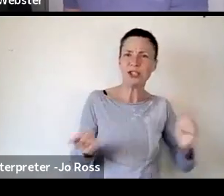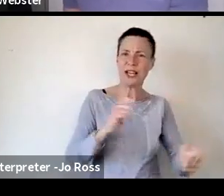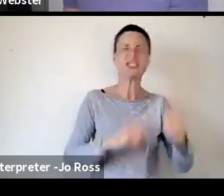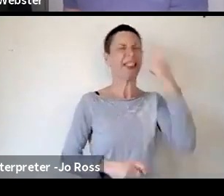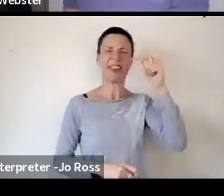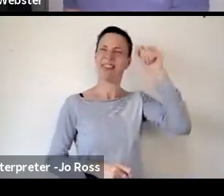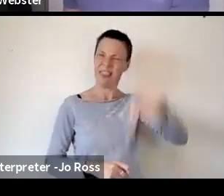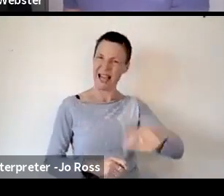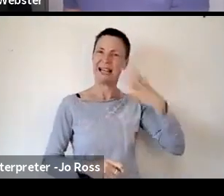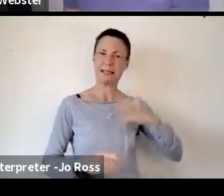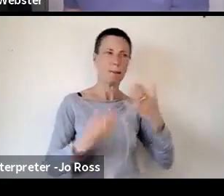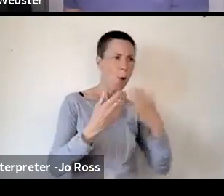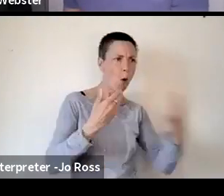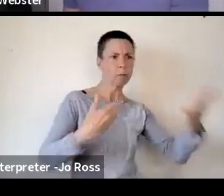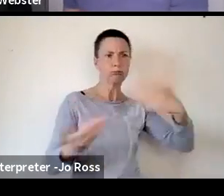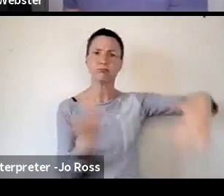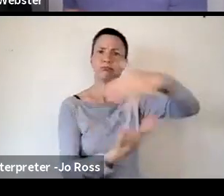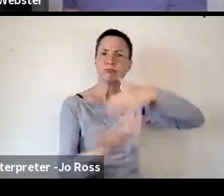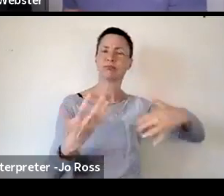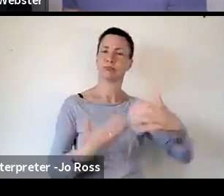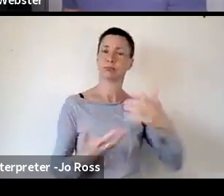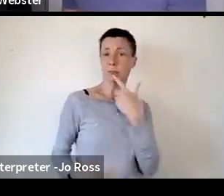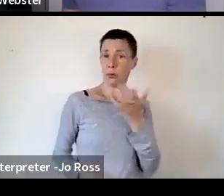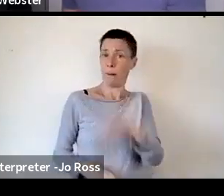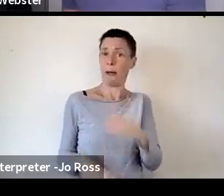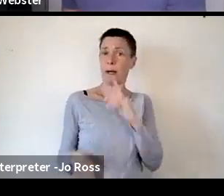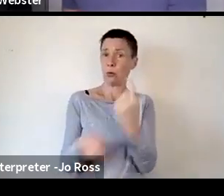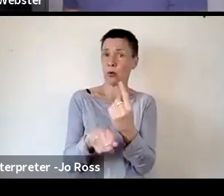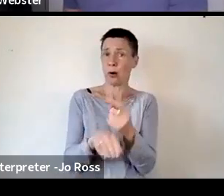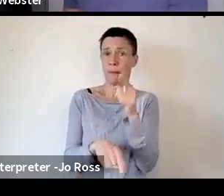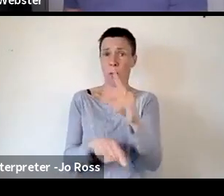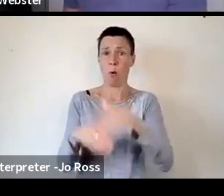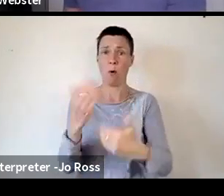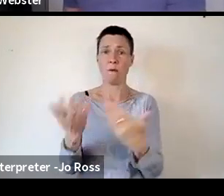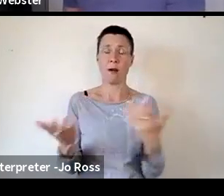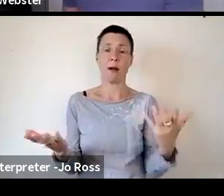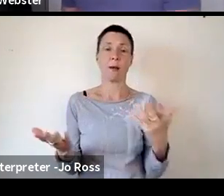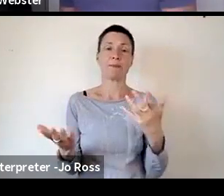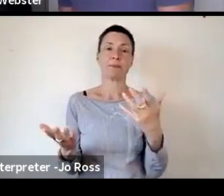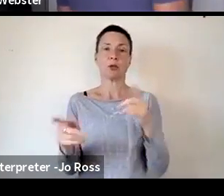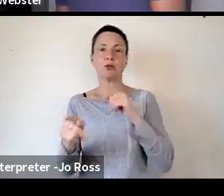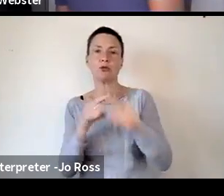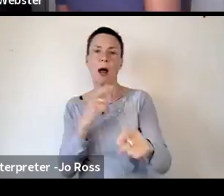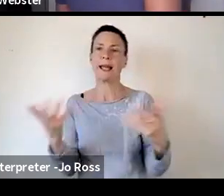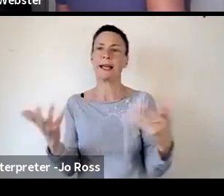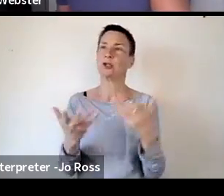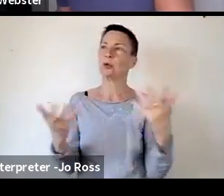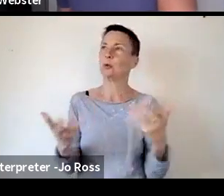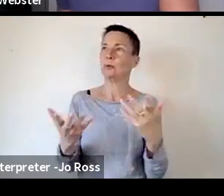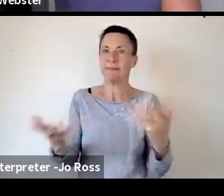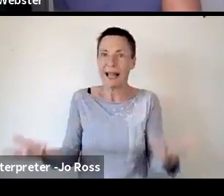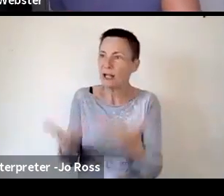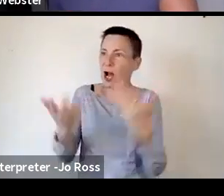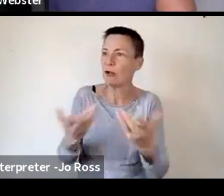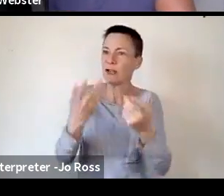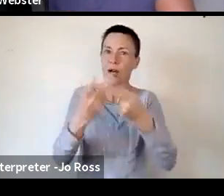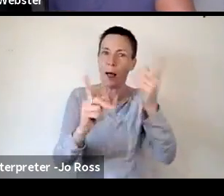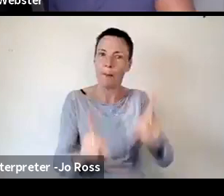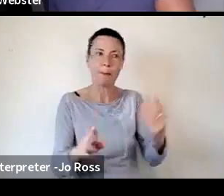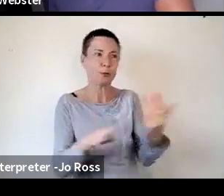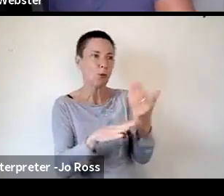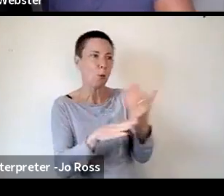think to come back to what you were just saying about sort of trying to encourage other people to work